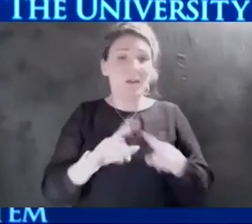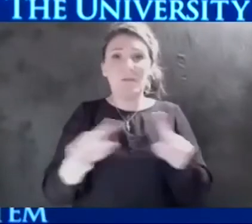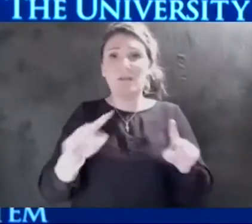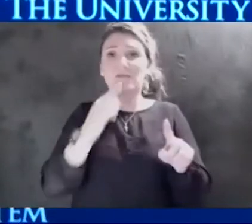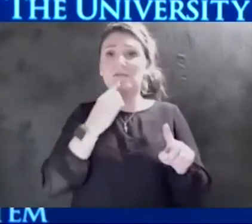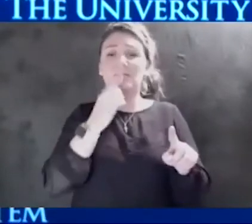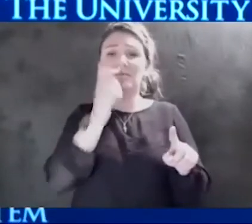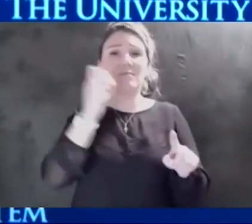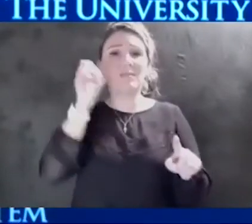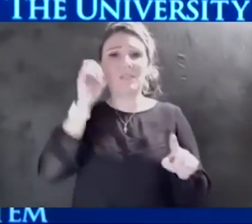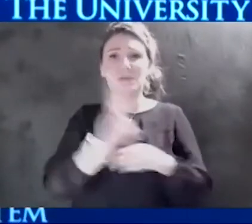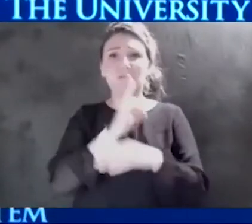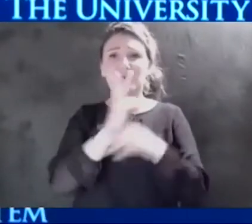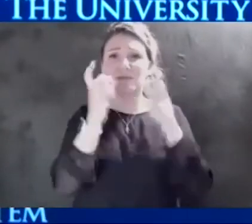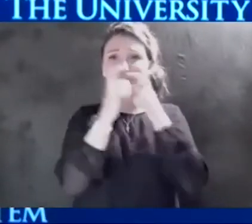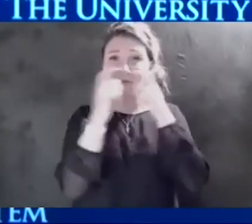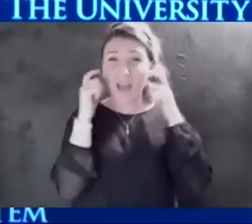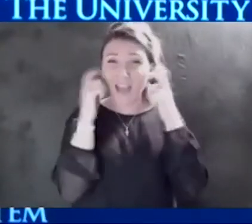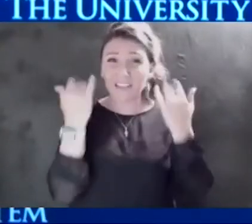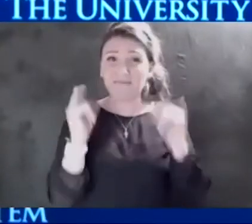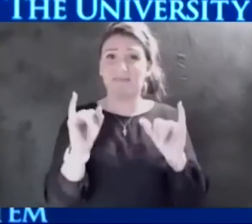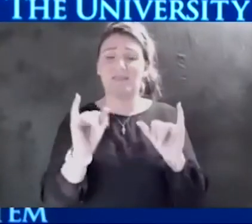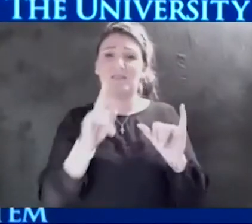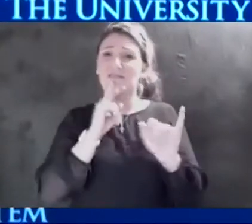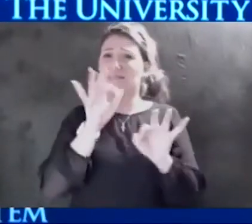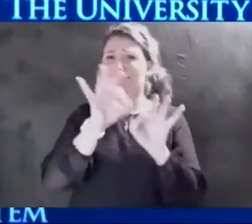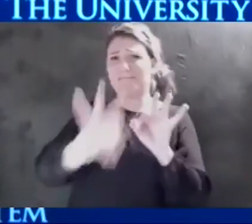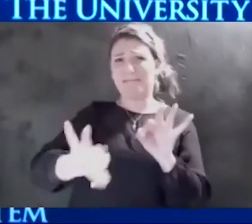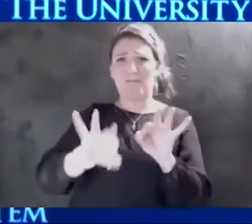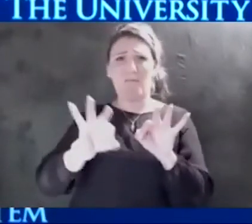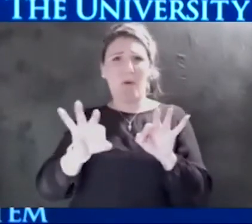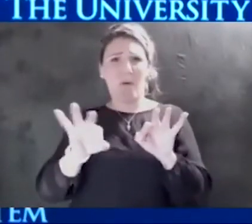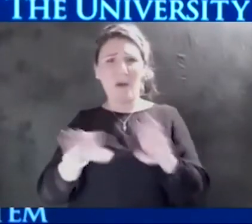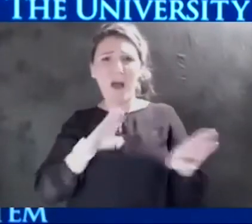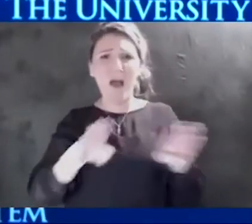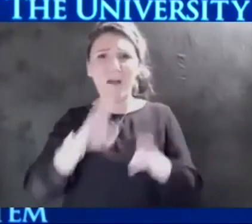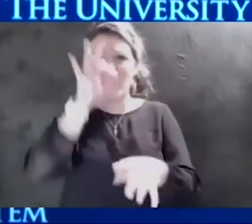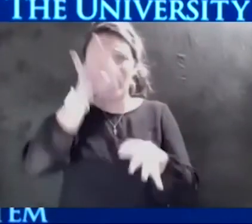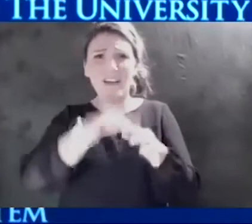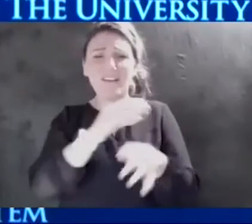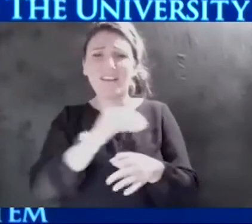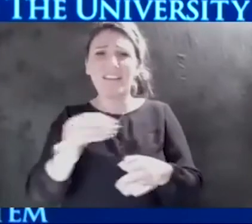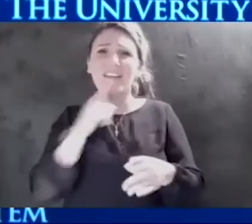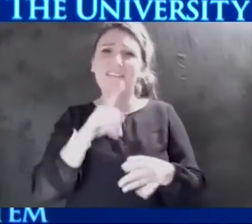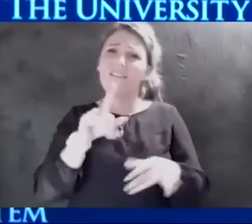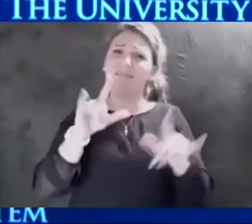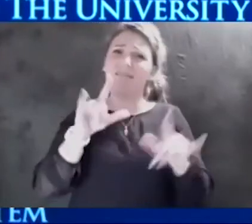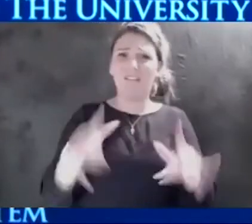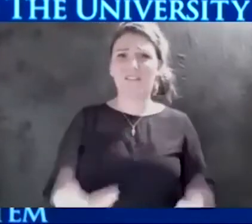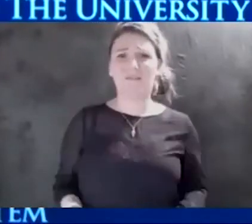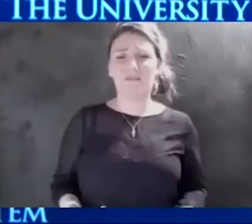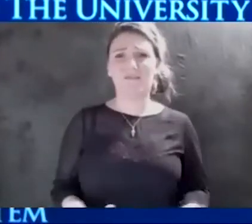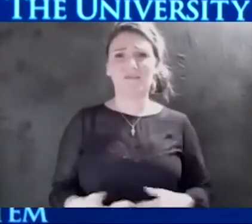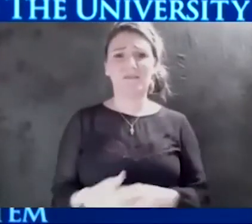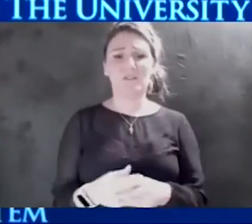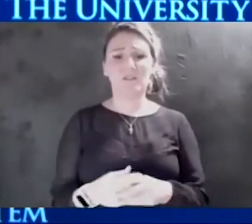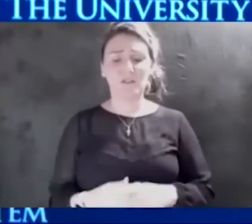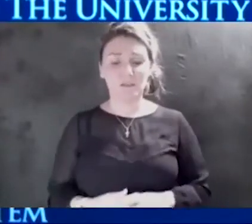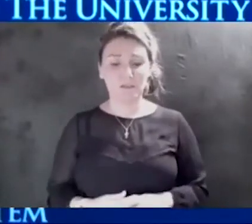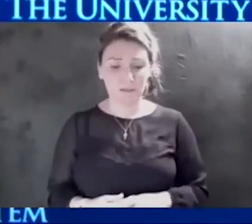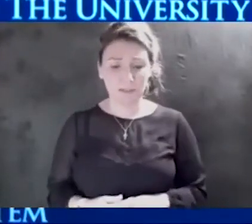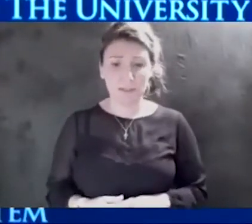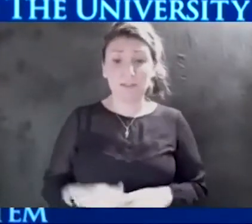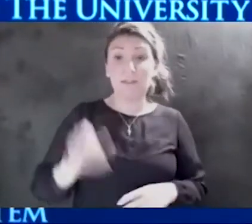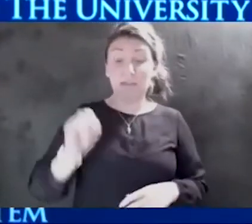still a very simple act of faith and a very simple act of love. And so even though it's painful, we have to go back to